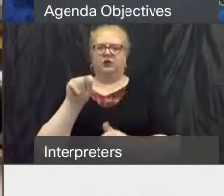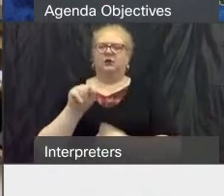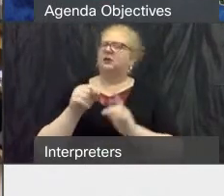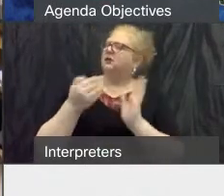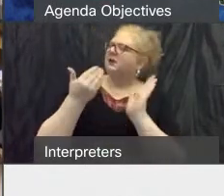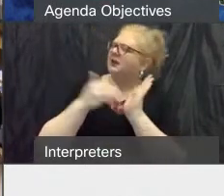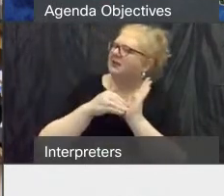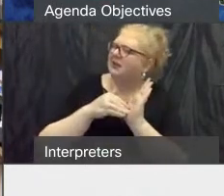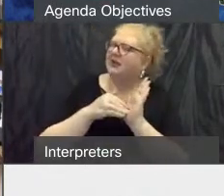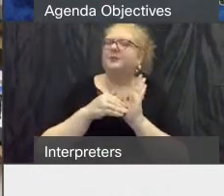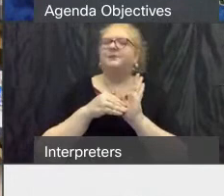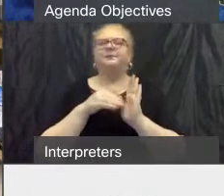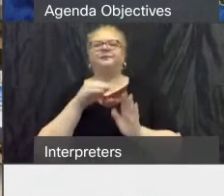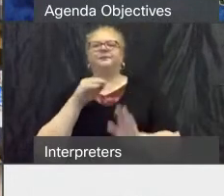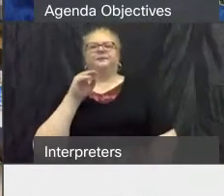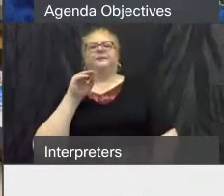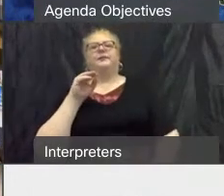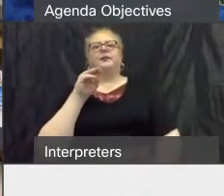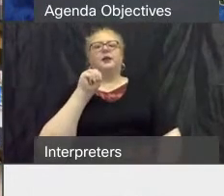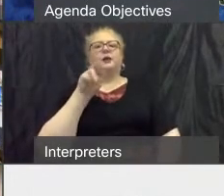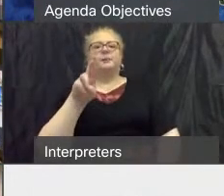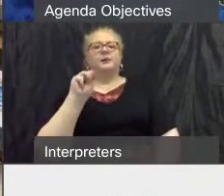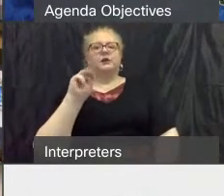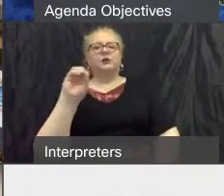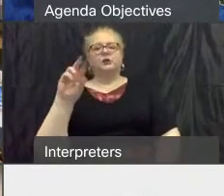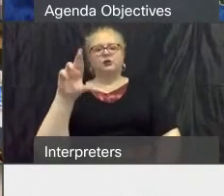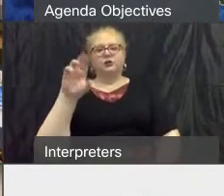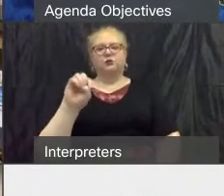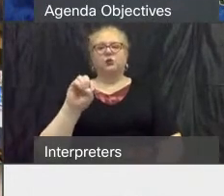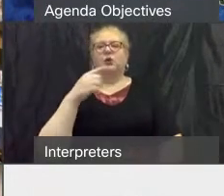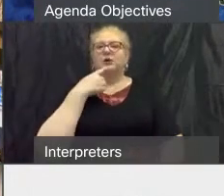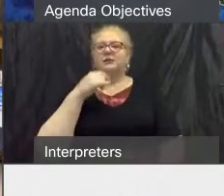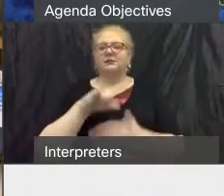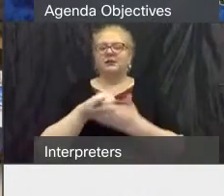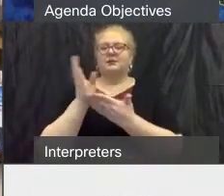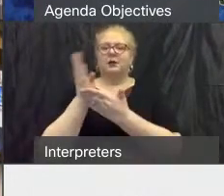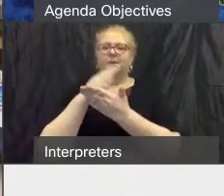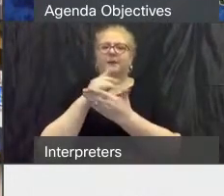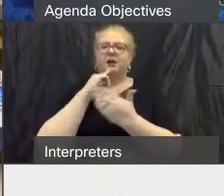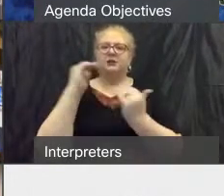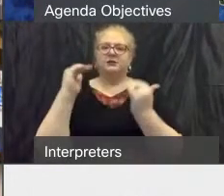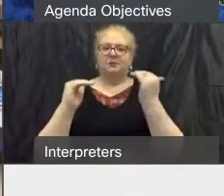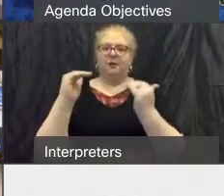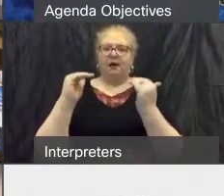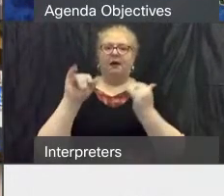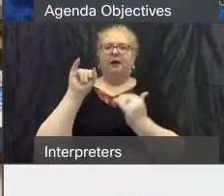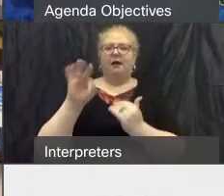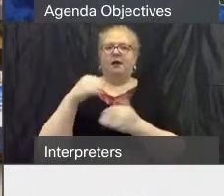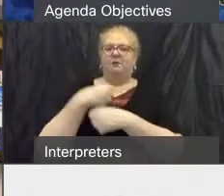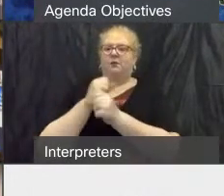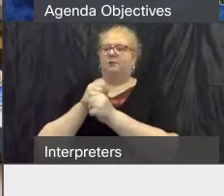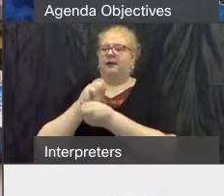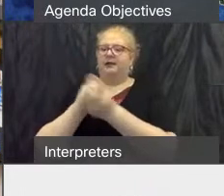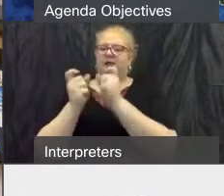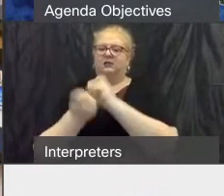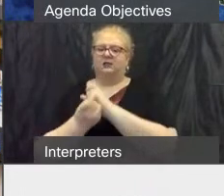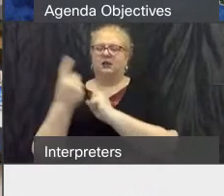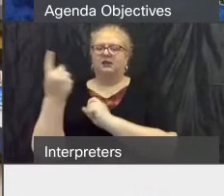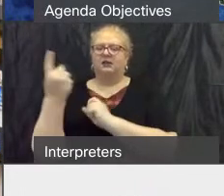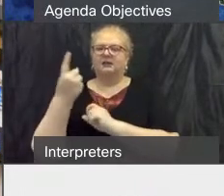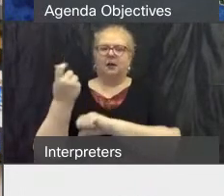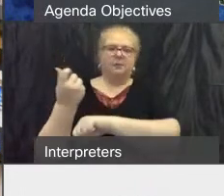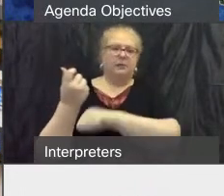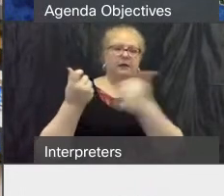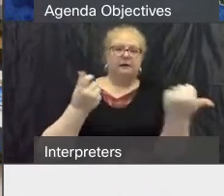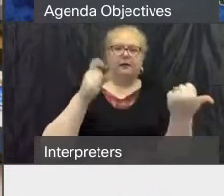changes, Mr. Moore mentioned that the budget is balanced, and if we make any changes, that something will have to be reduced